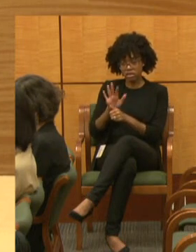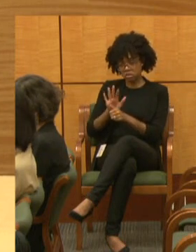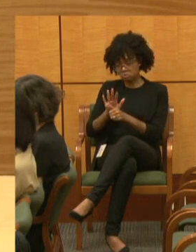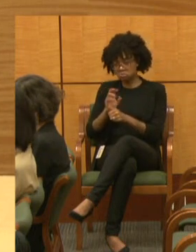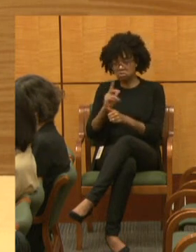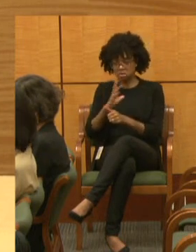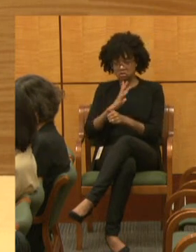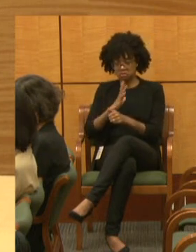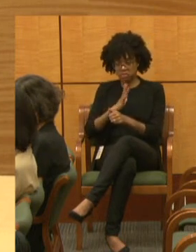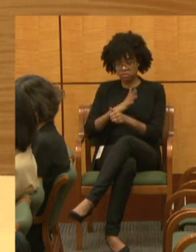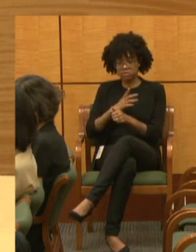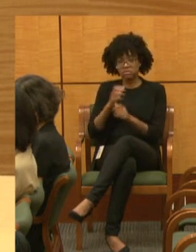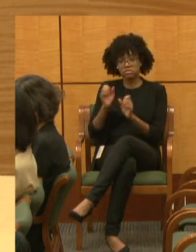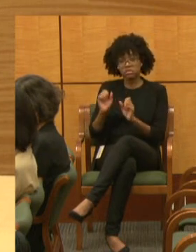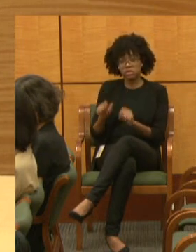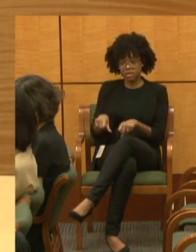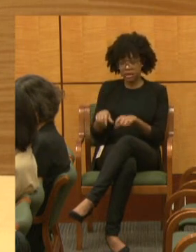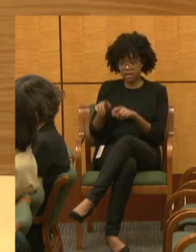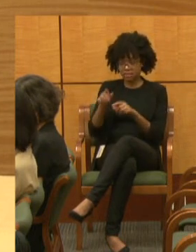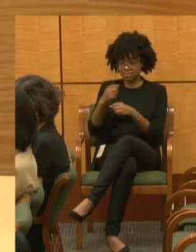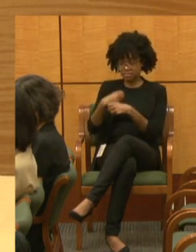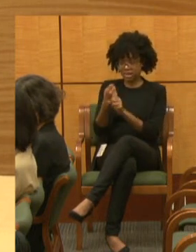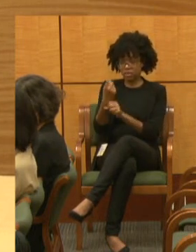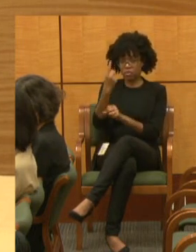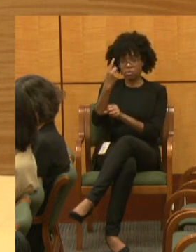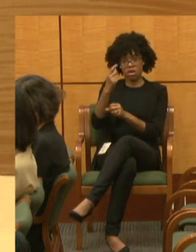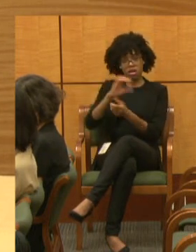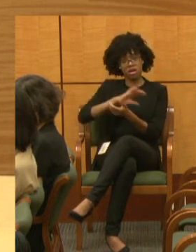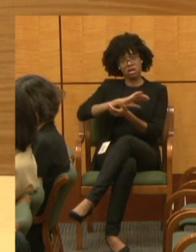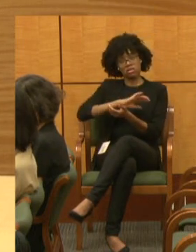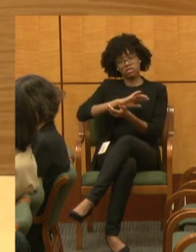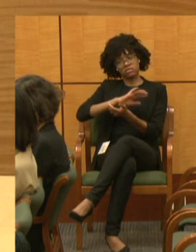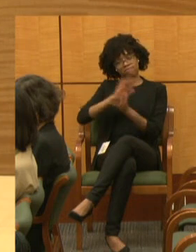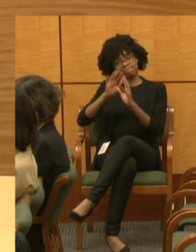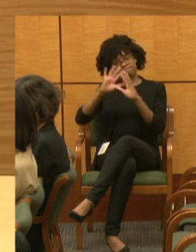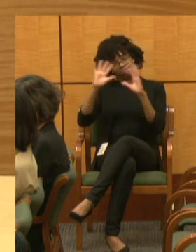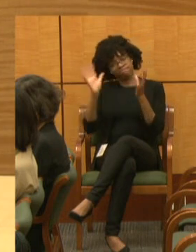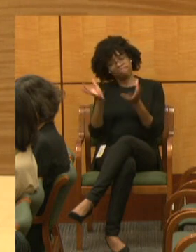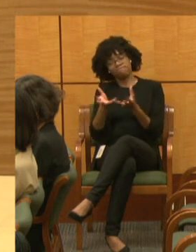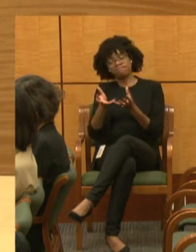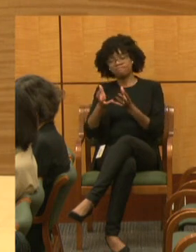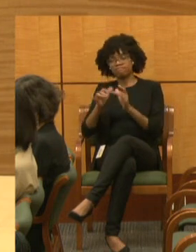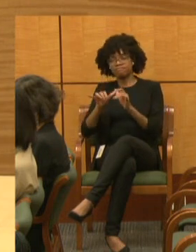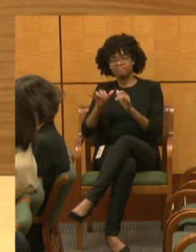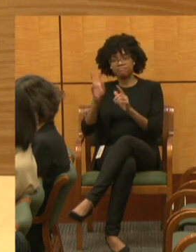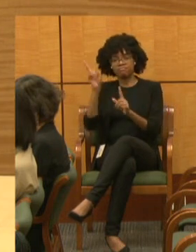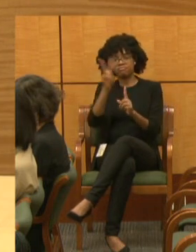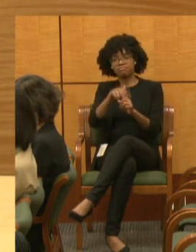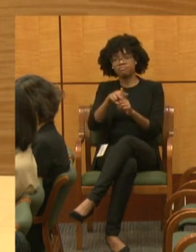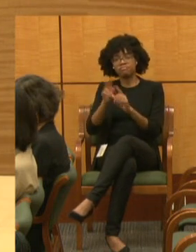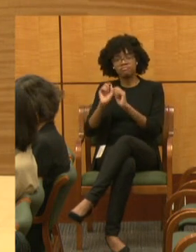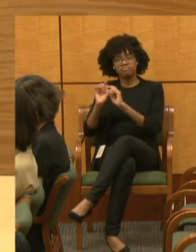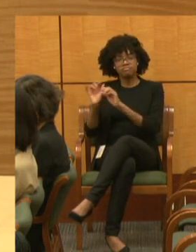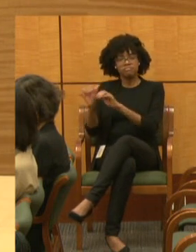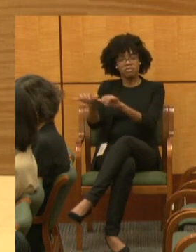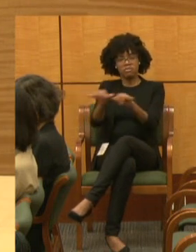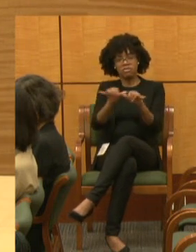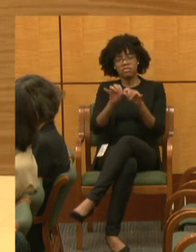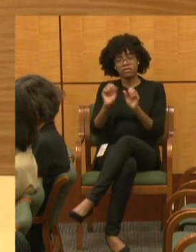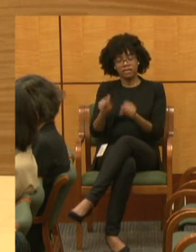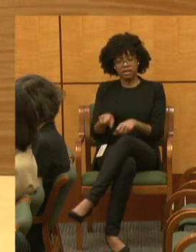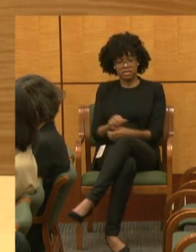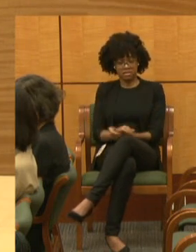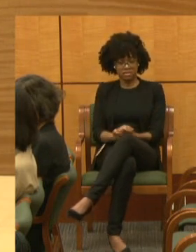uniform preparation that is stable over the course of its beyond use state? We utilize beyond use